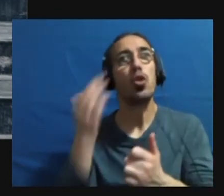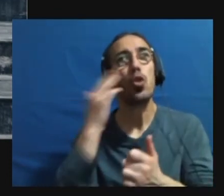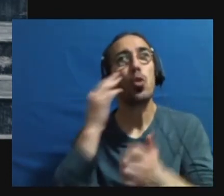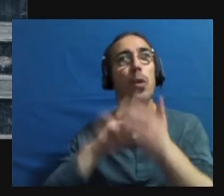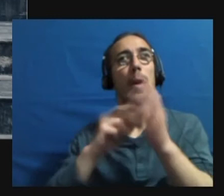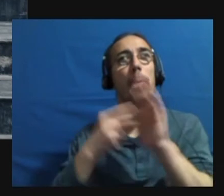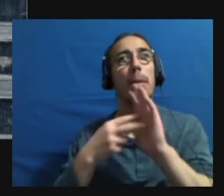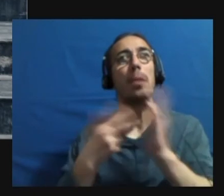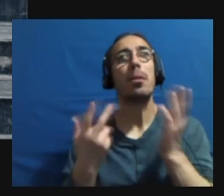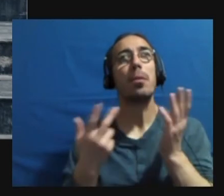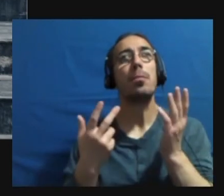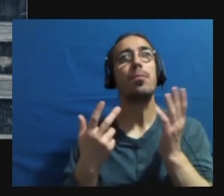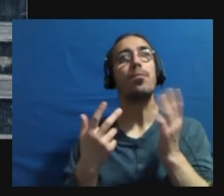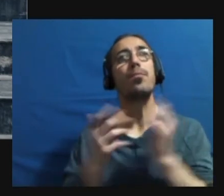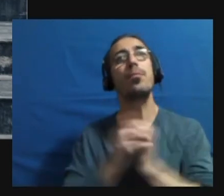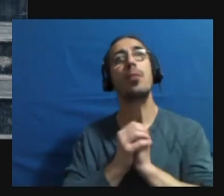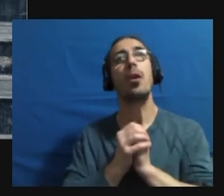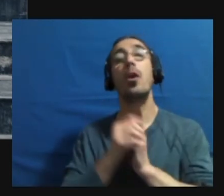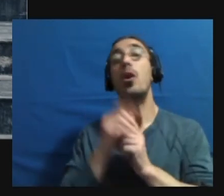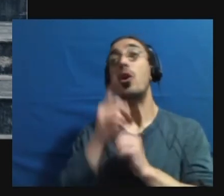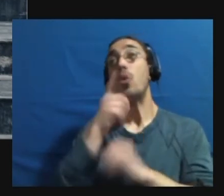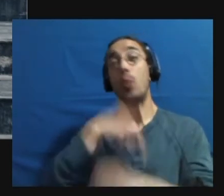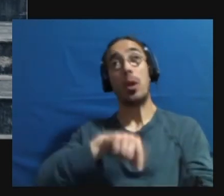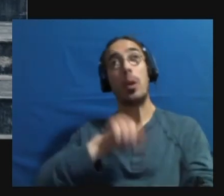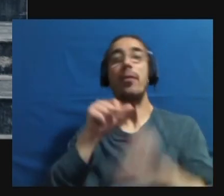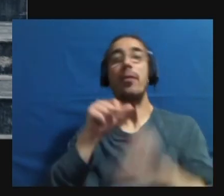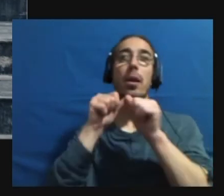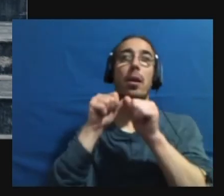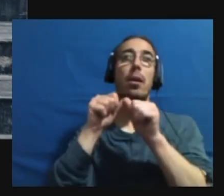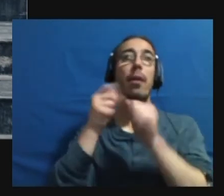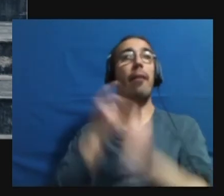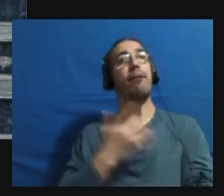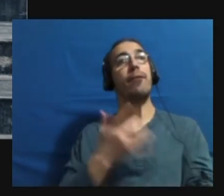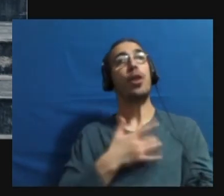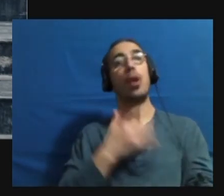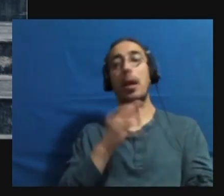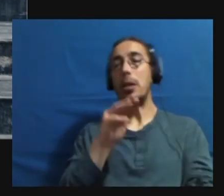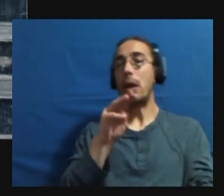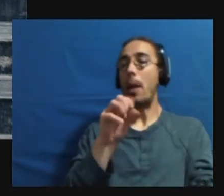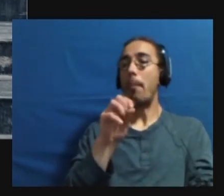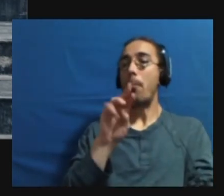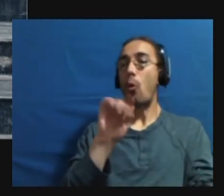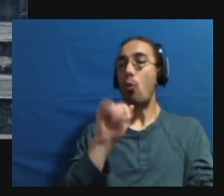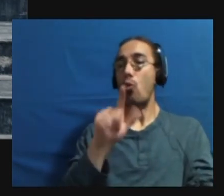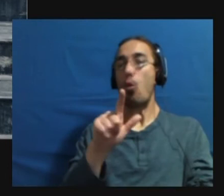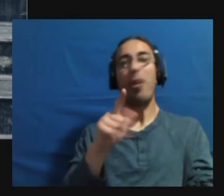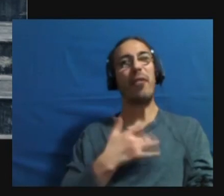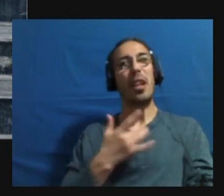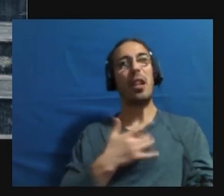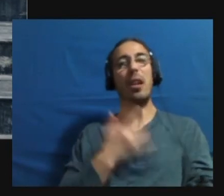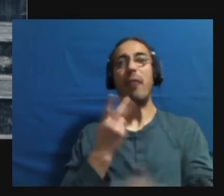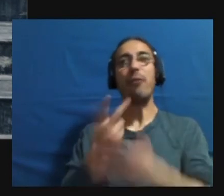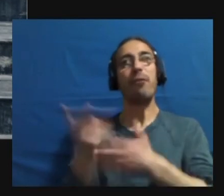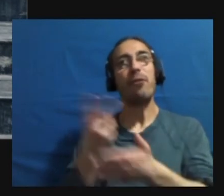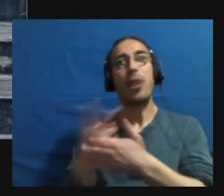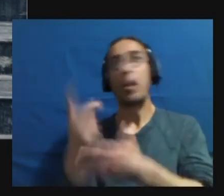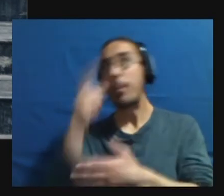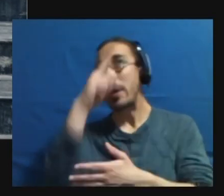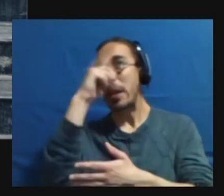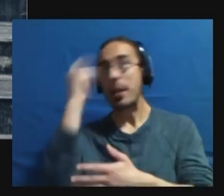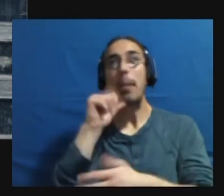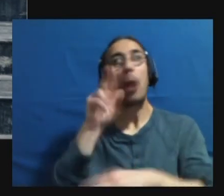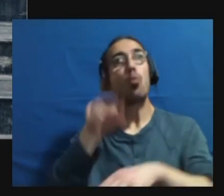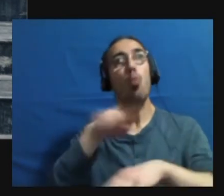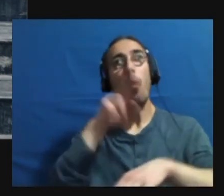perpetuity, we have to continue to feel like a moral failing for not being able to do things the way everyone else does. It's